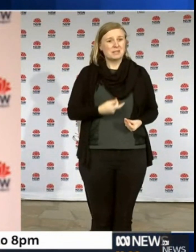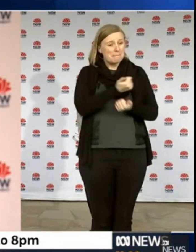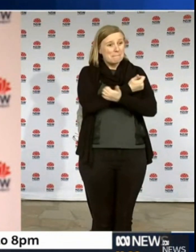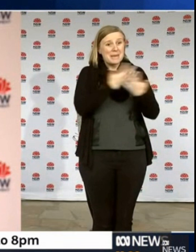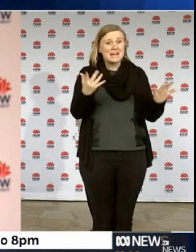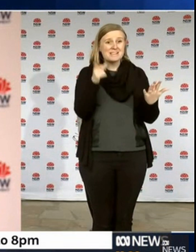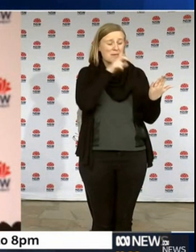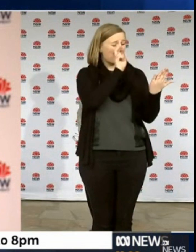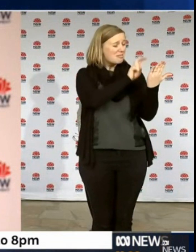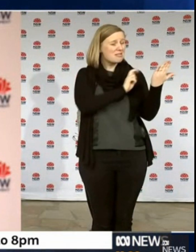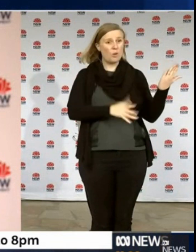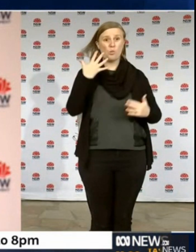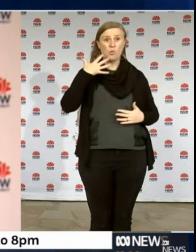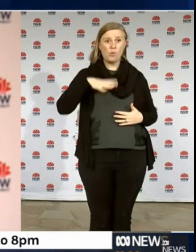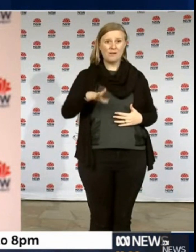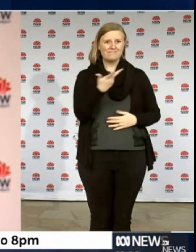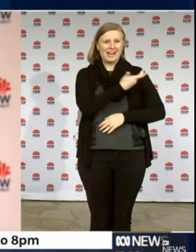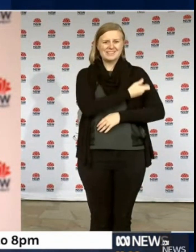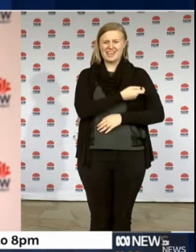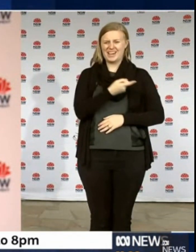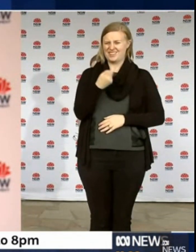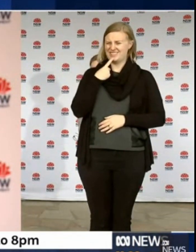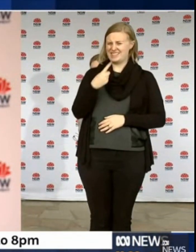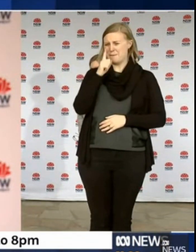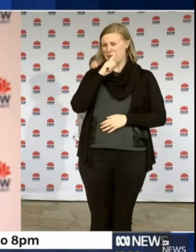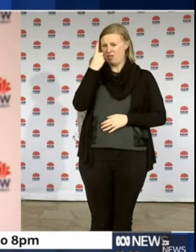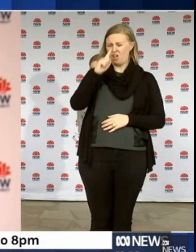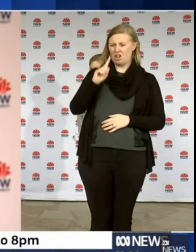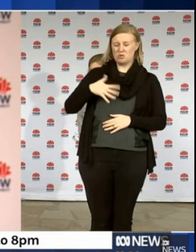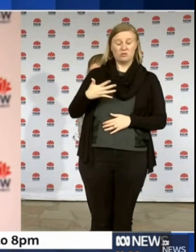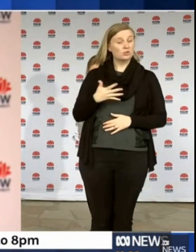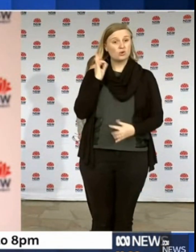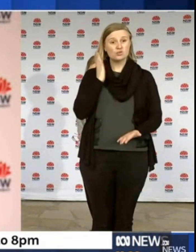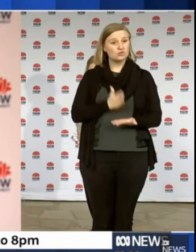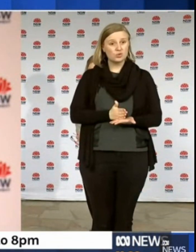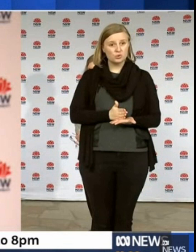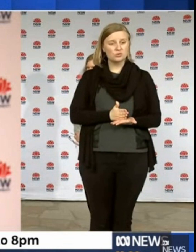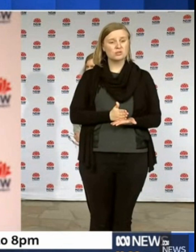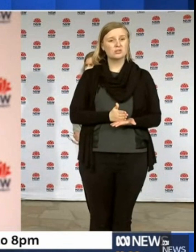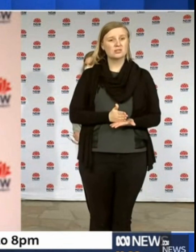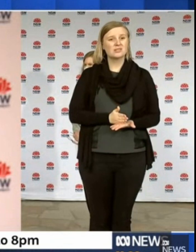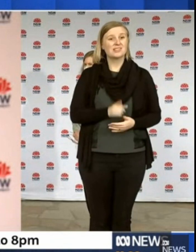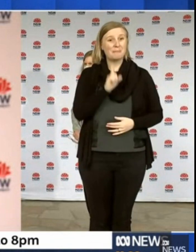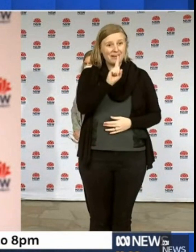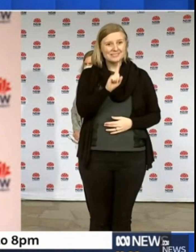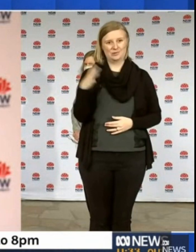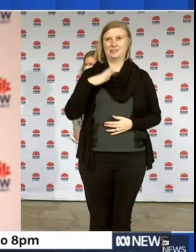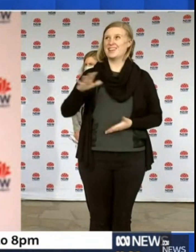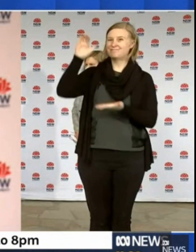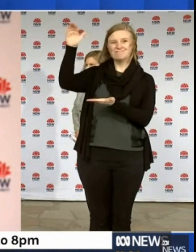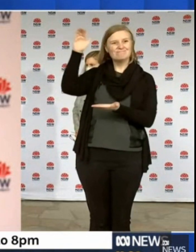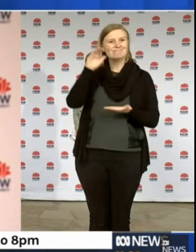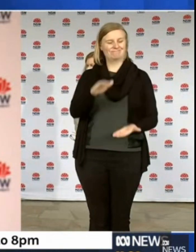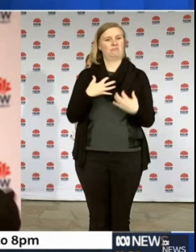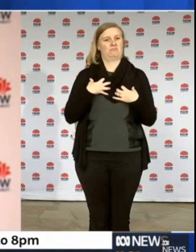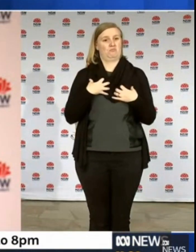interest, we know that people are really keen to get vaccinated in New South Wales. The challenge we have, and it's not something the New South Wales government can control, is making sure